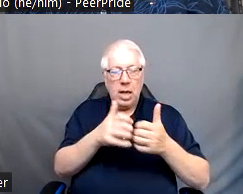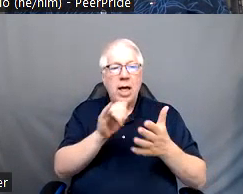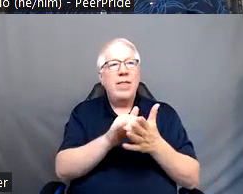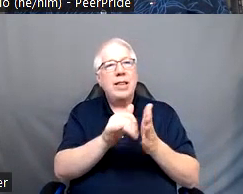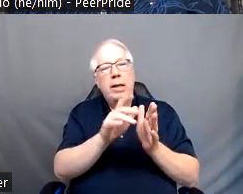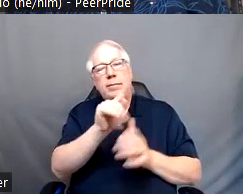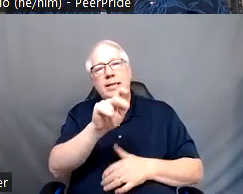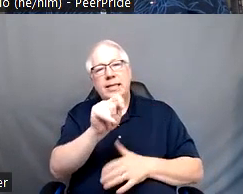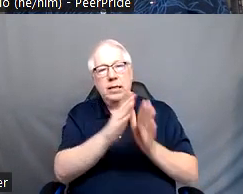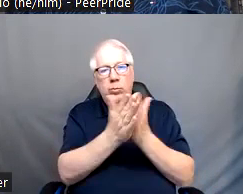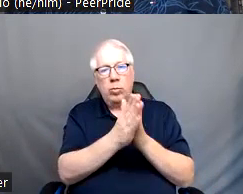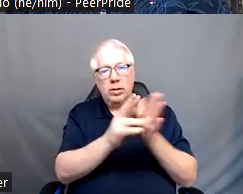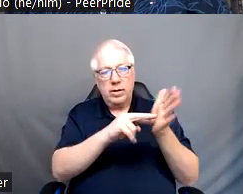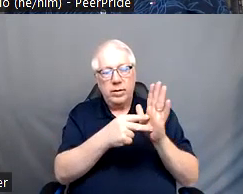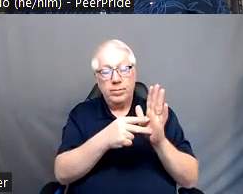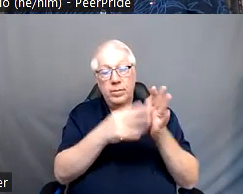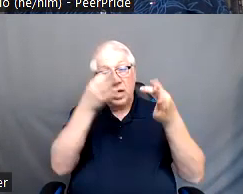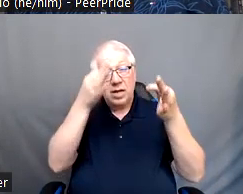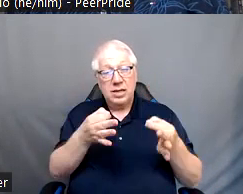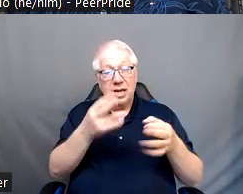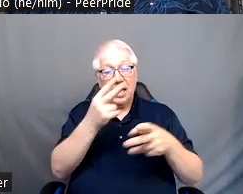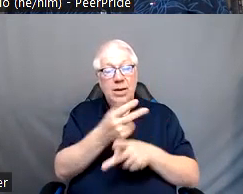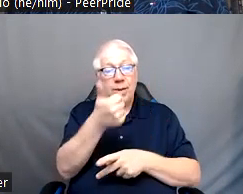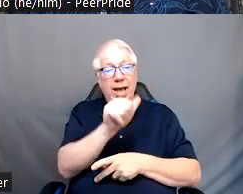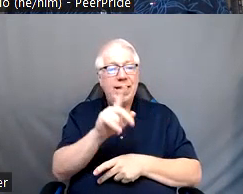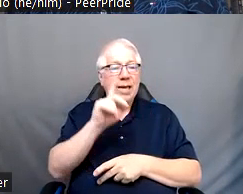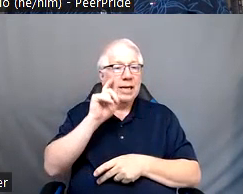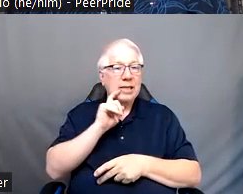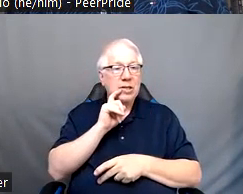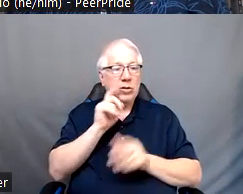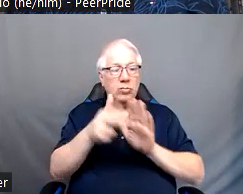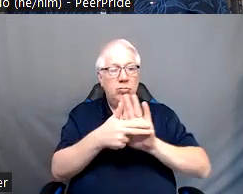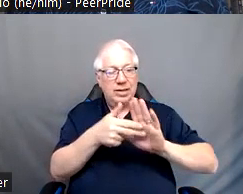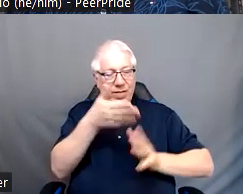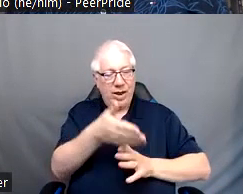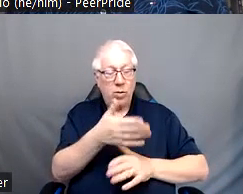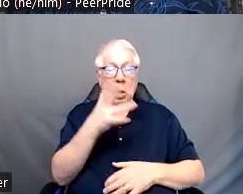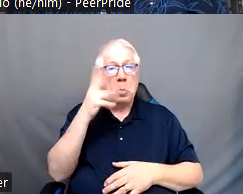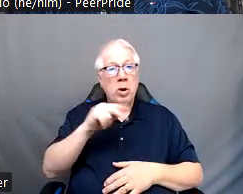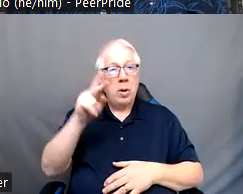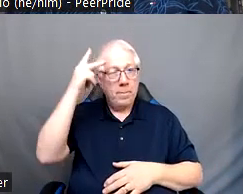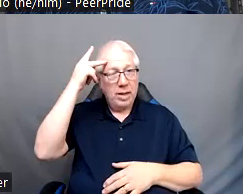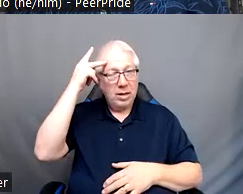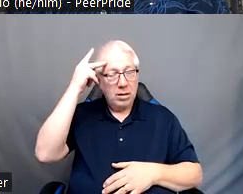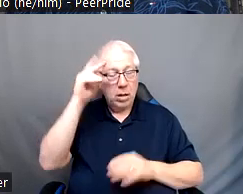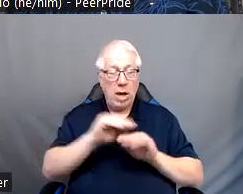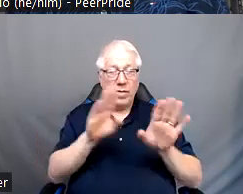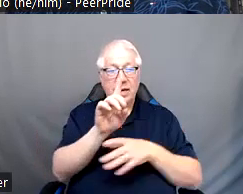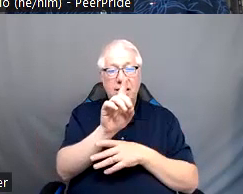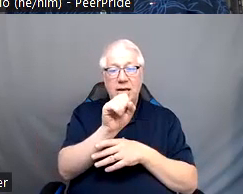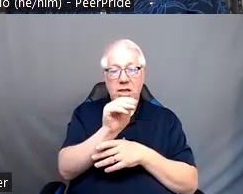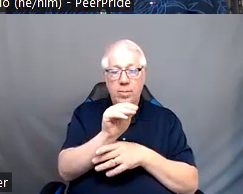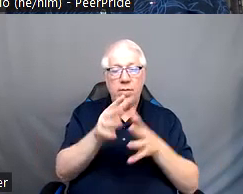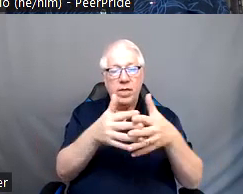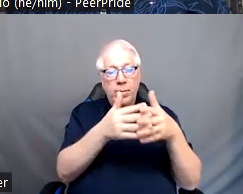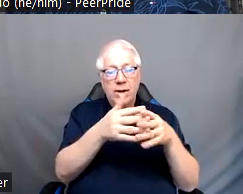definition. And the decision to keep any sort of gender-related diagnosis in was pretty political. Obviously, DSM is from the American